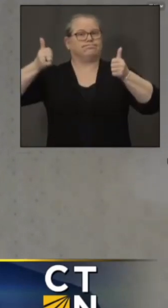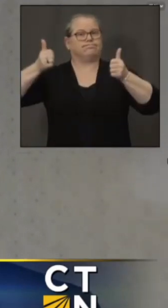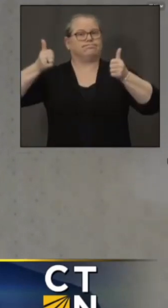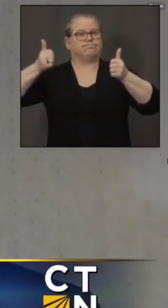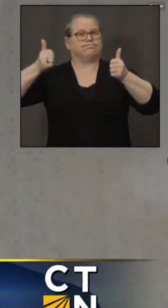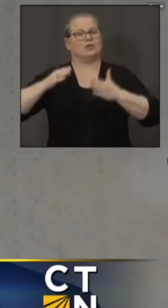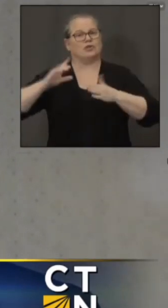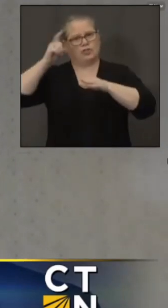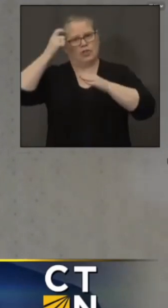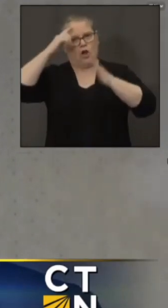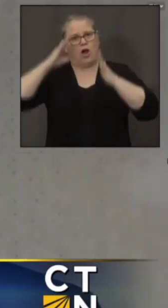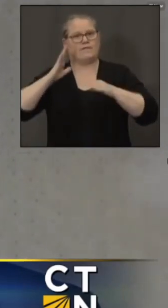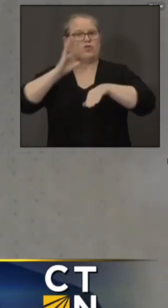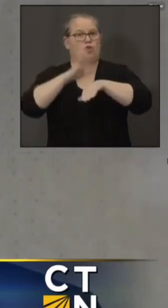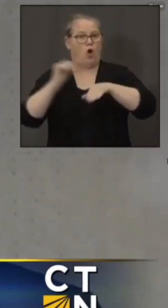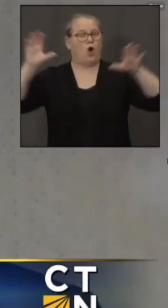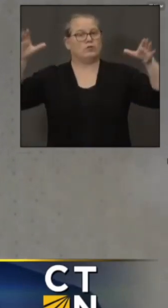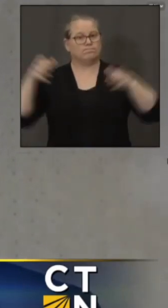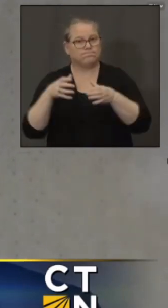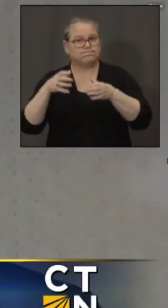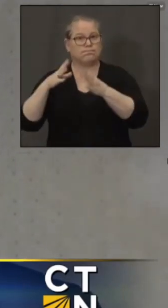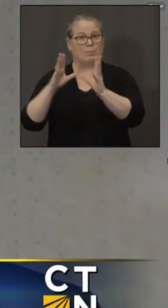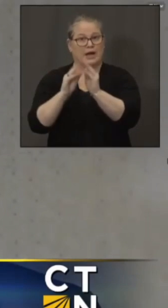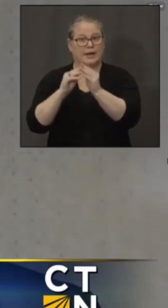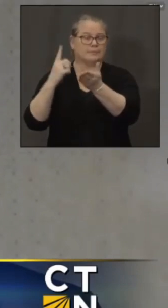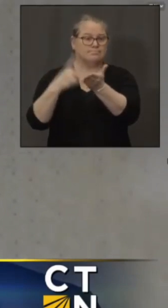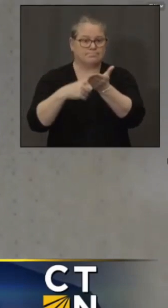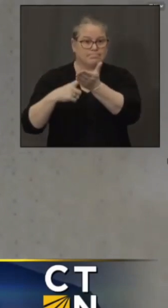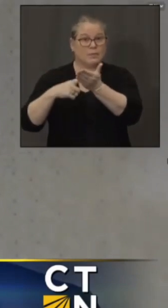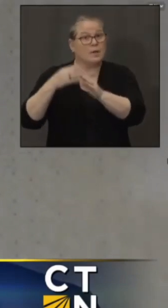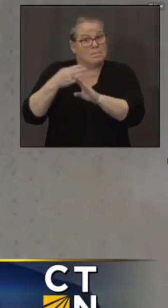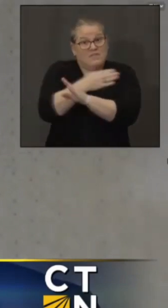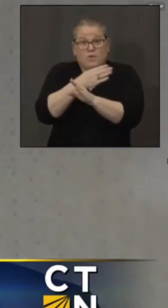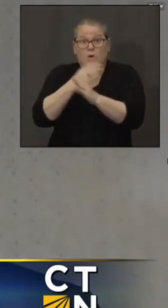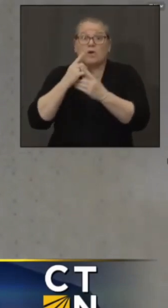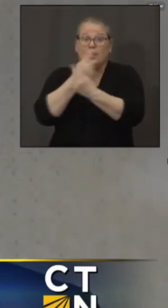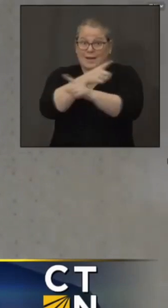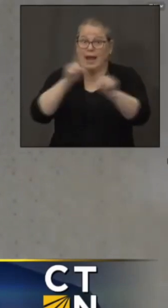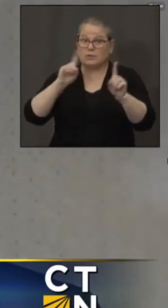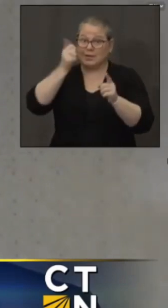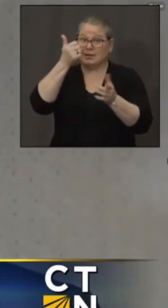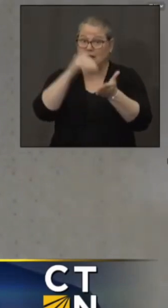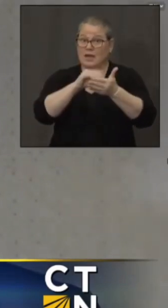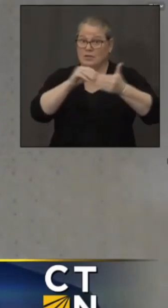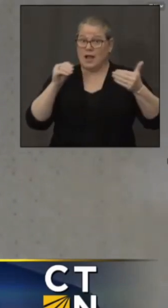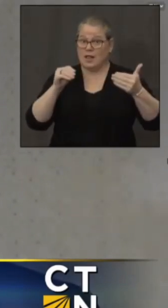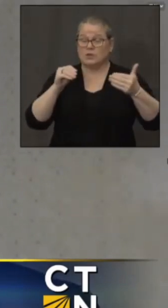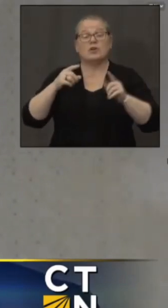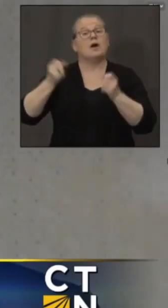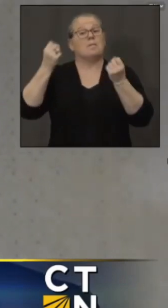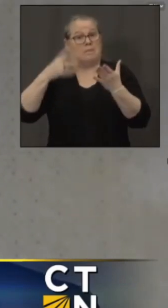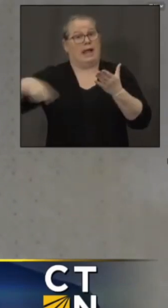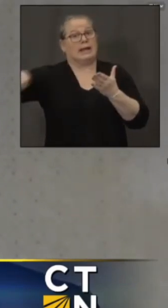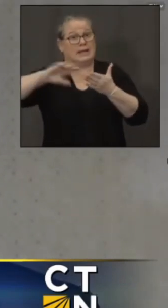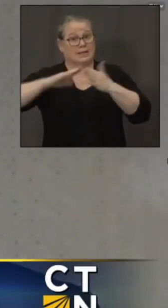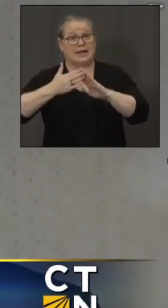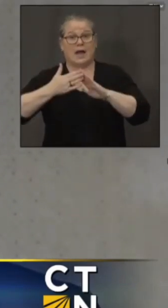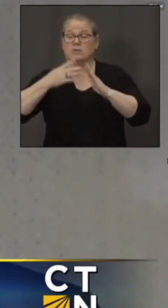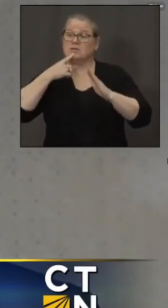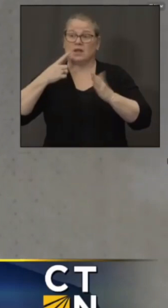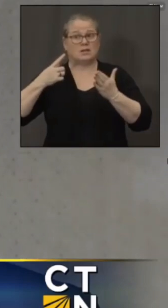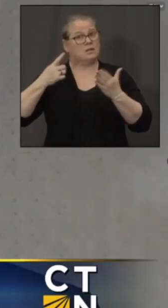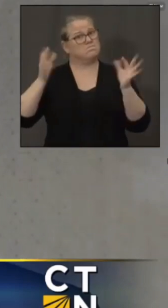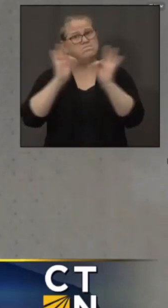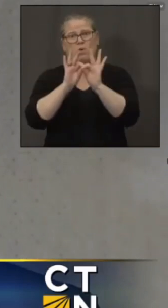new executive order went out, and we heard loud and clear from them that compliance is important. And the one thing the